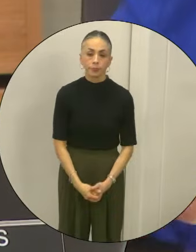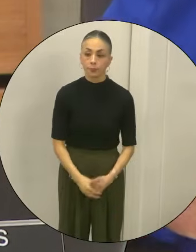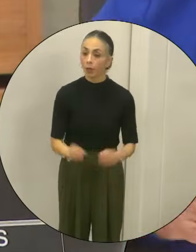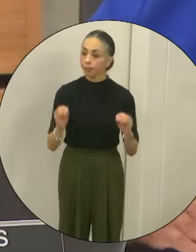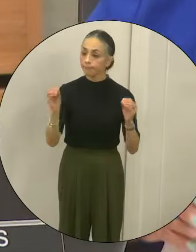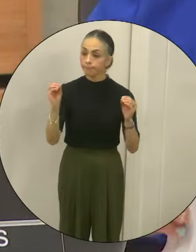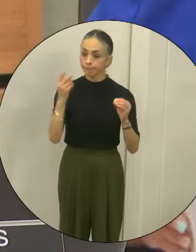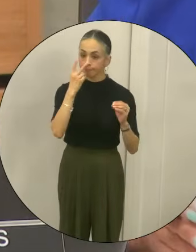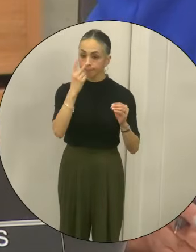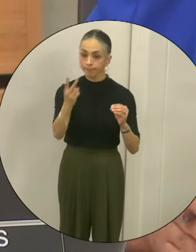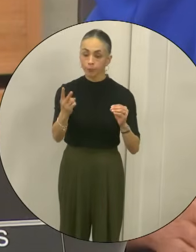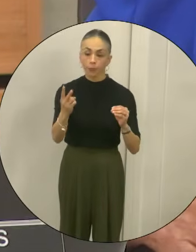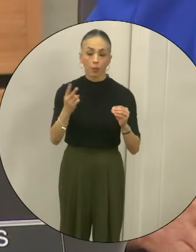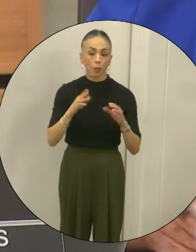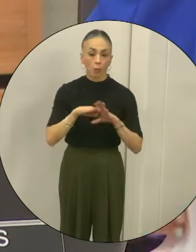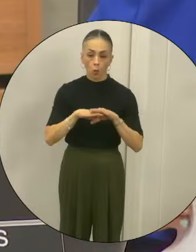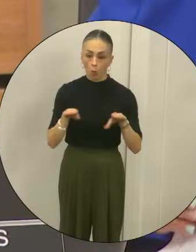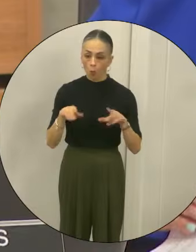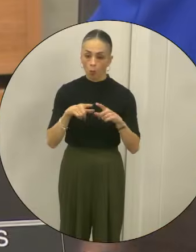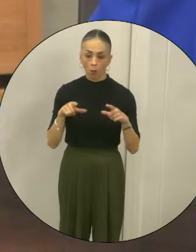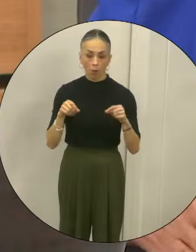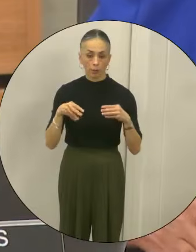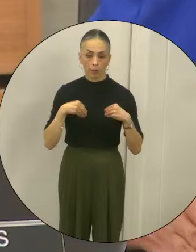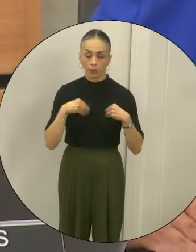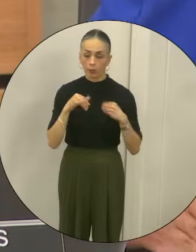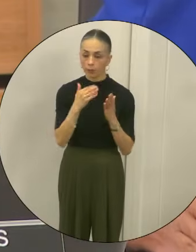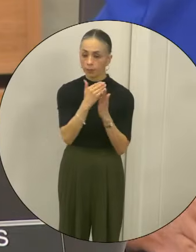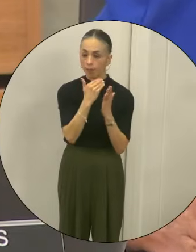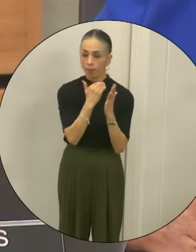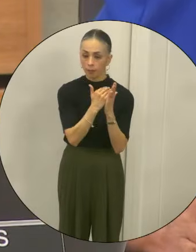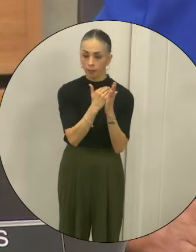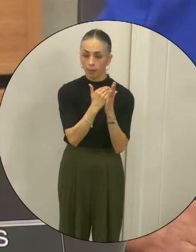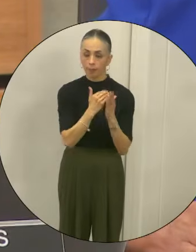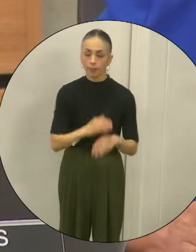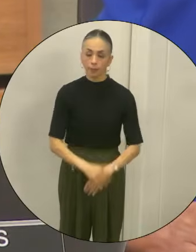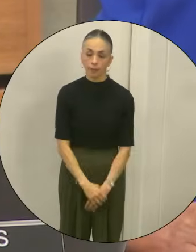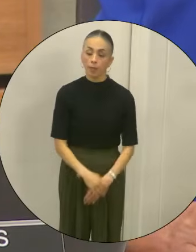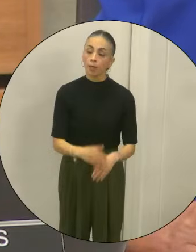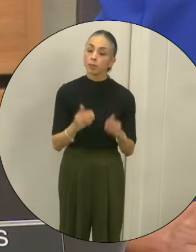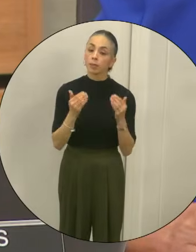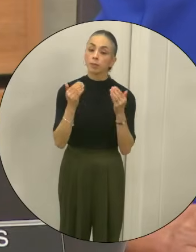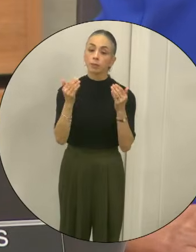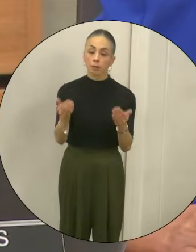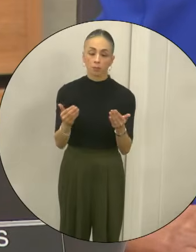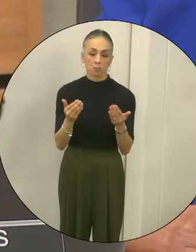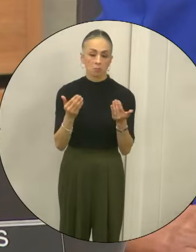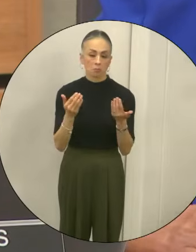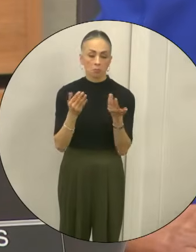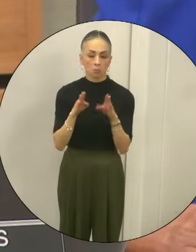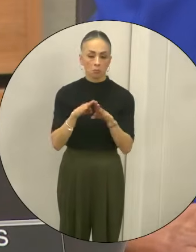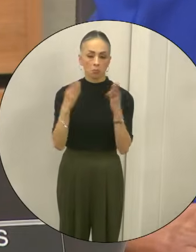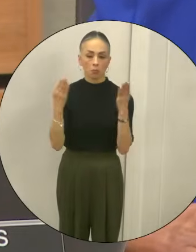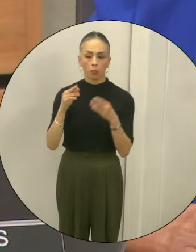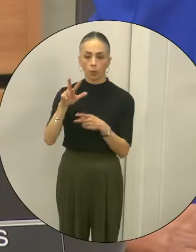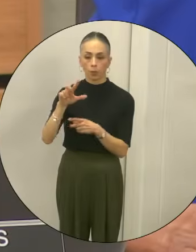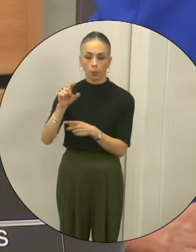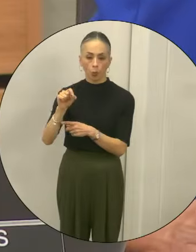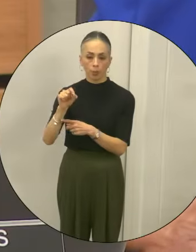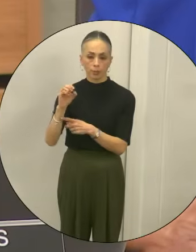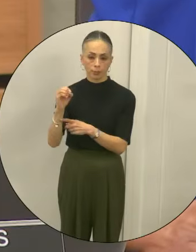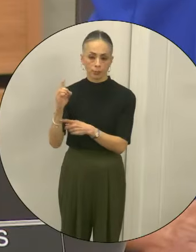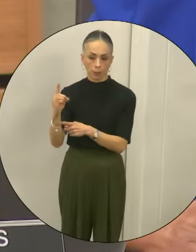None that I see. No more cards will be taken for this item. Moving forward, let's go ahead and open